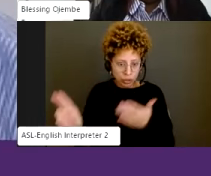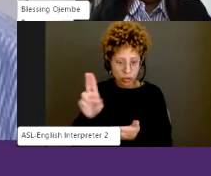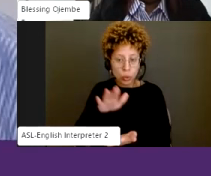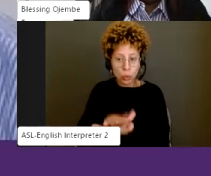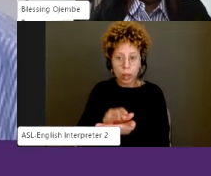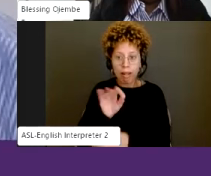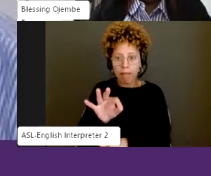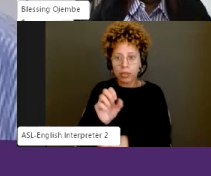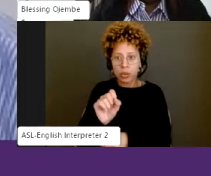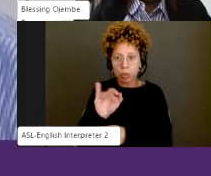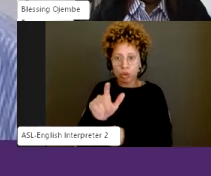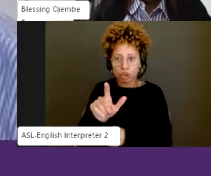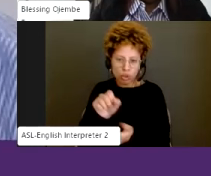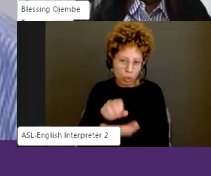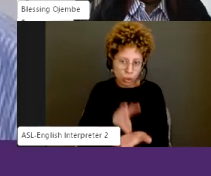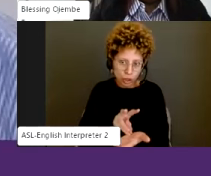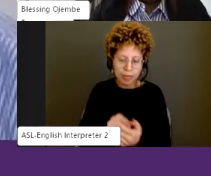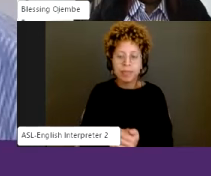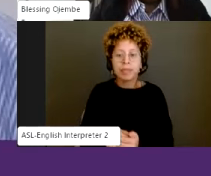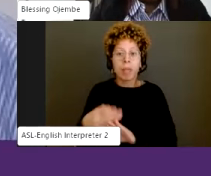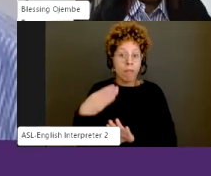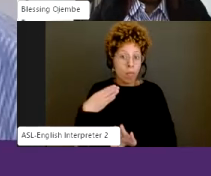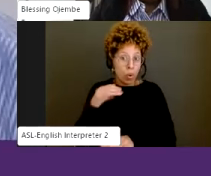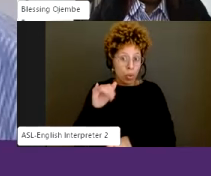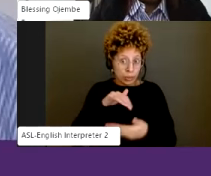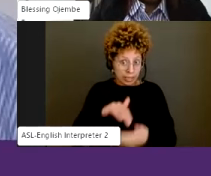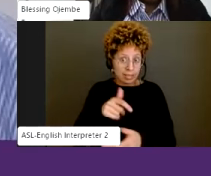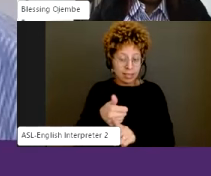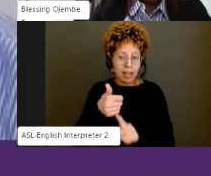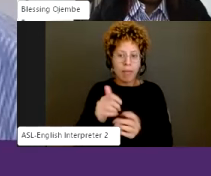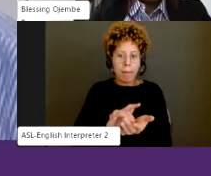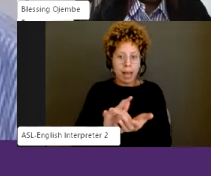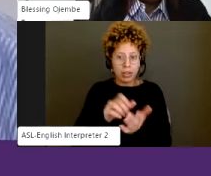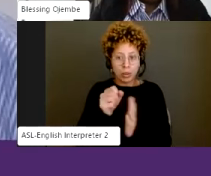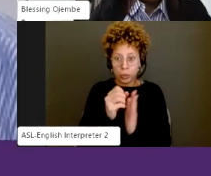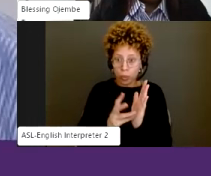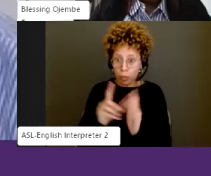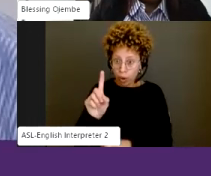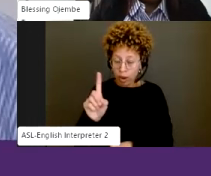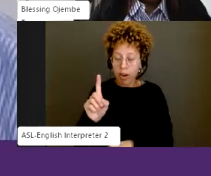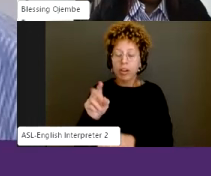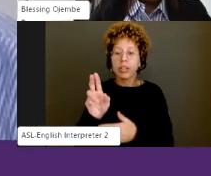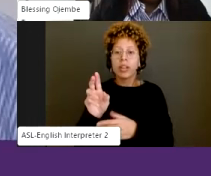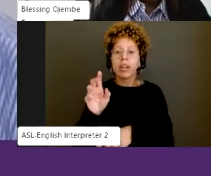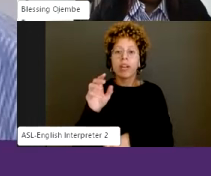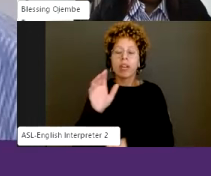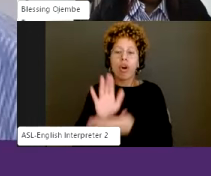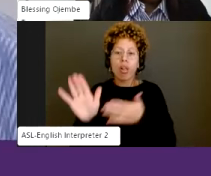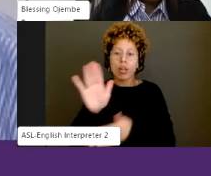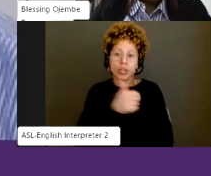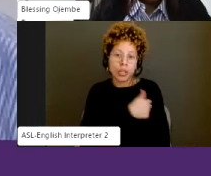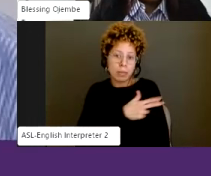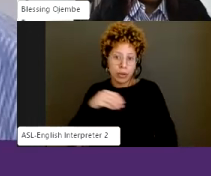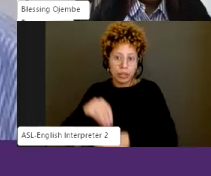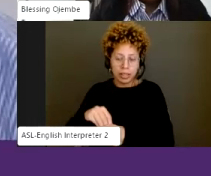Prior starting his doctoral studies, he was a medical social worker at the University College Hospital in Nigeria.